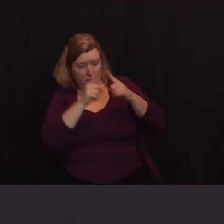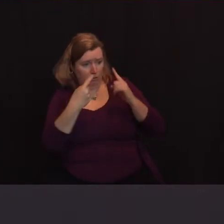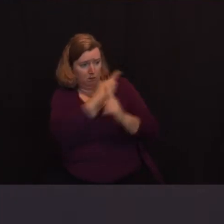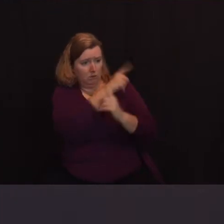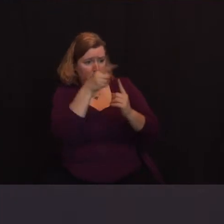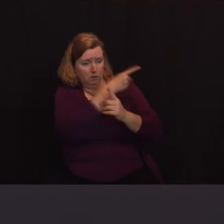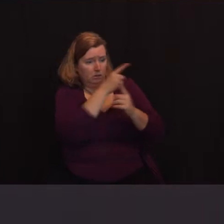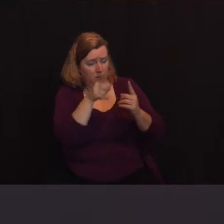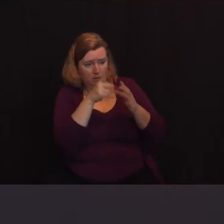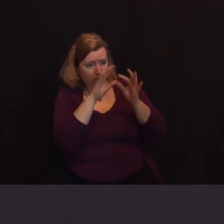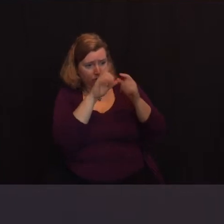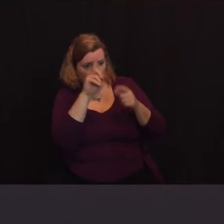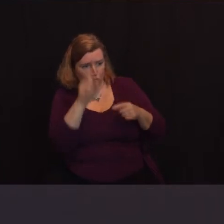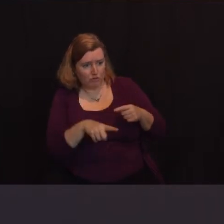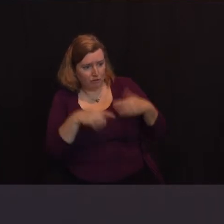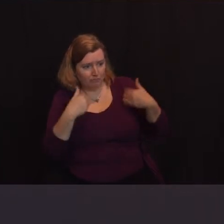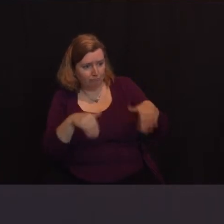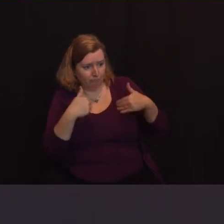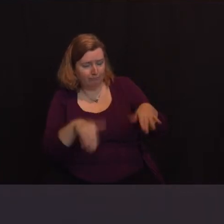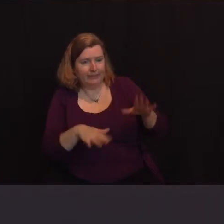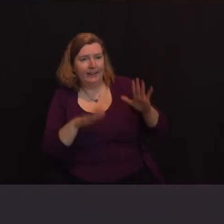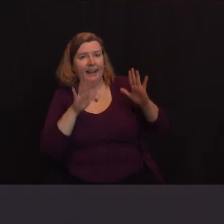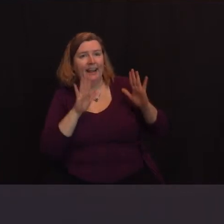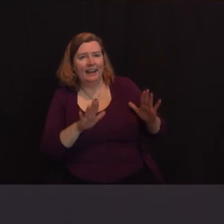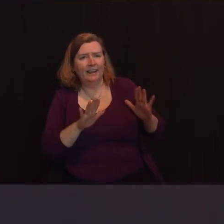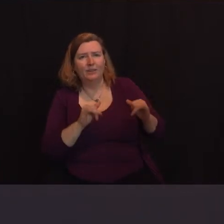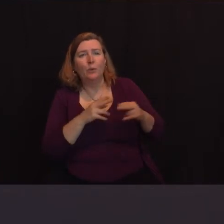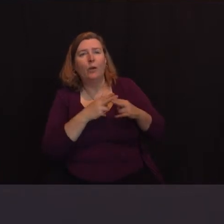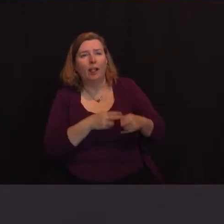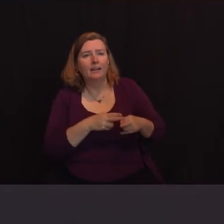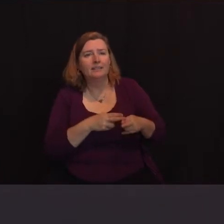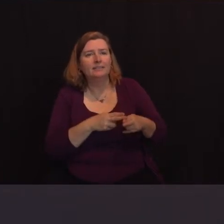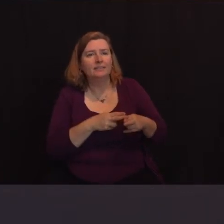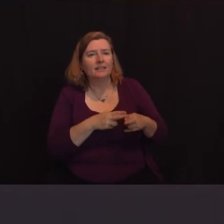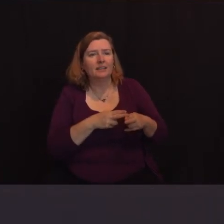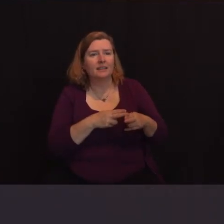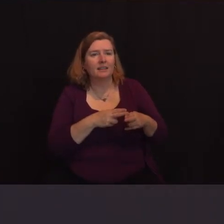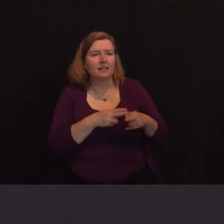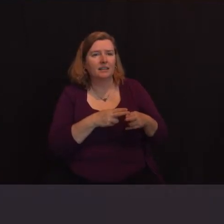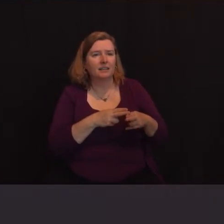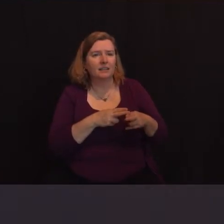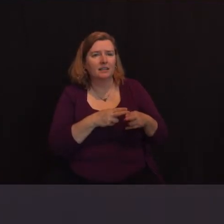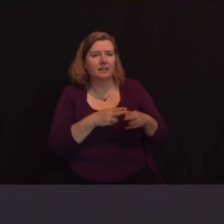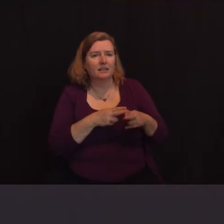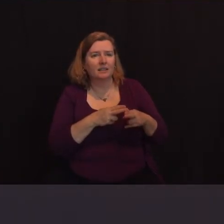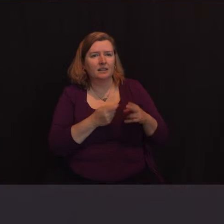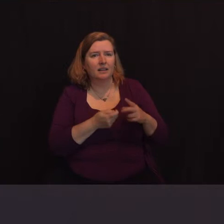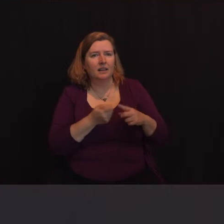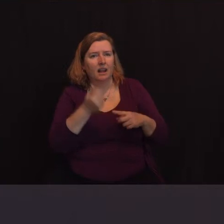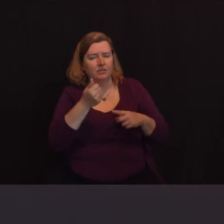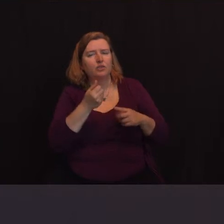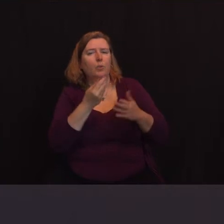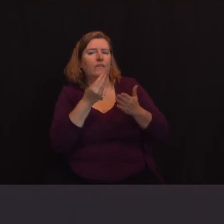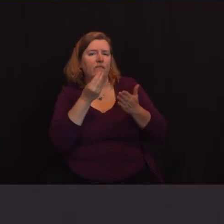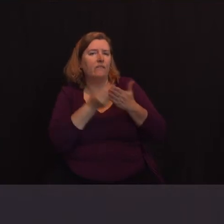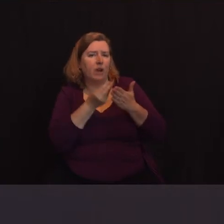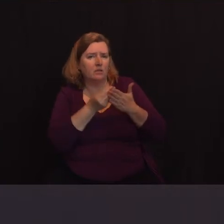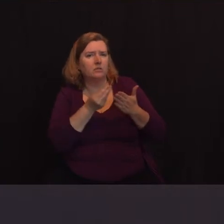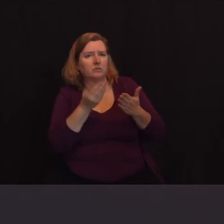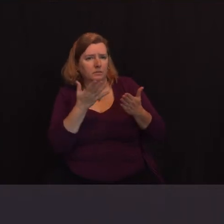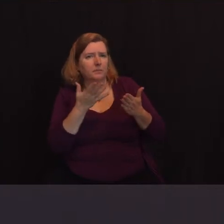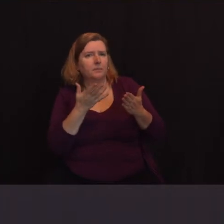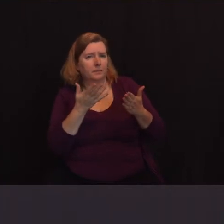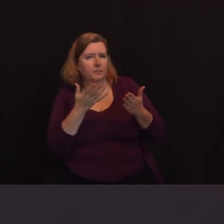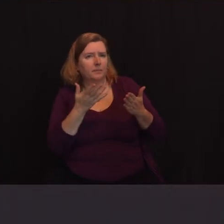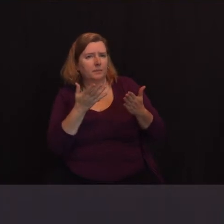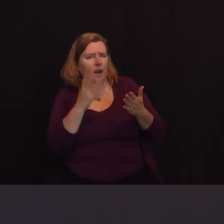Listen, on the excluded fund, which Alex asked about, and we will give folks more detail and help me wherever mine has gone